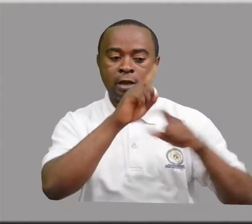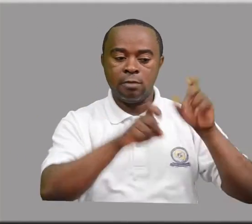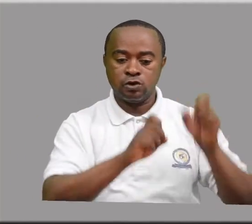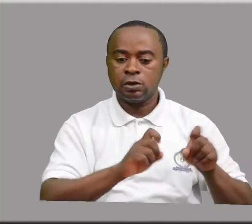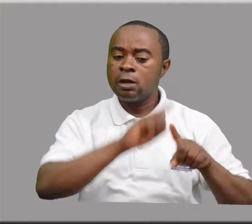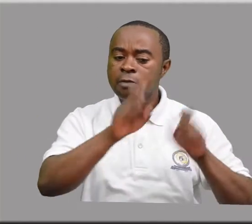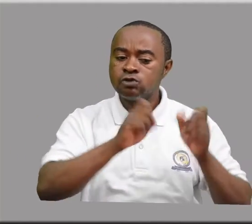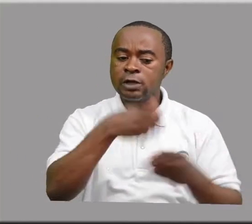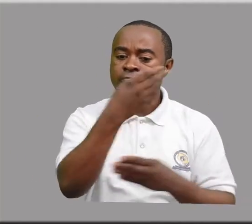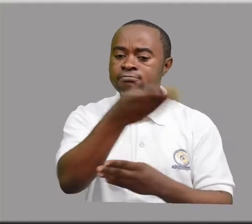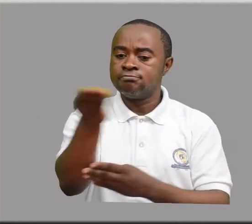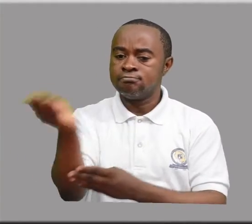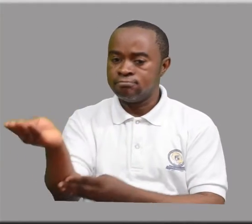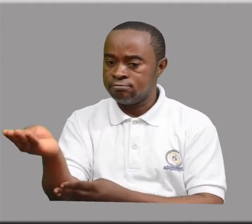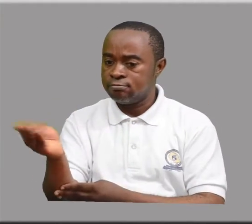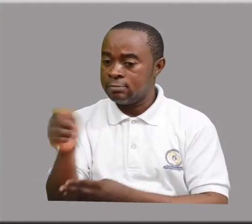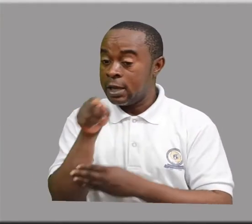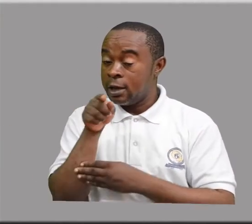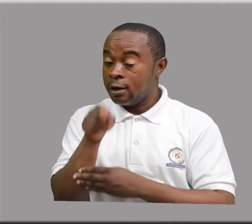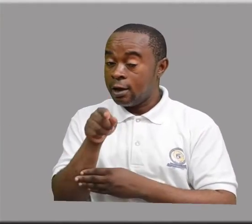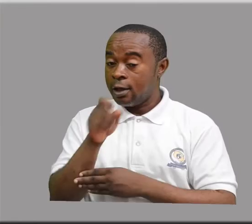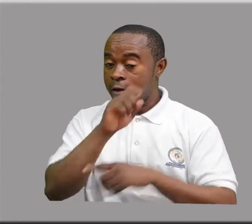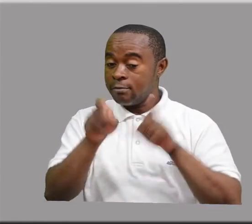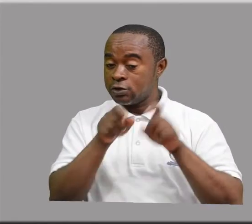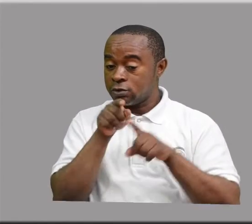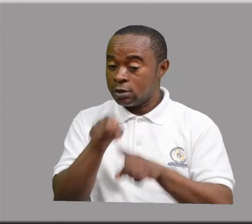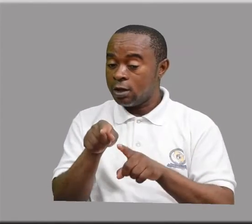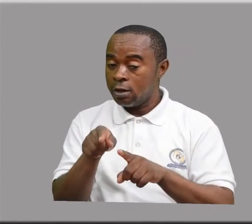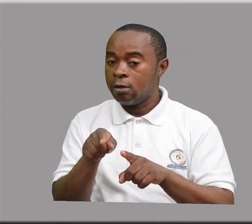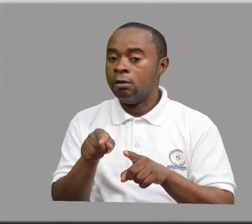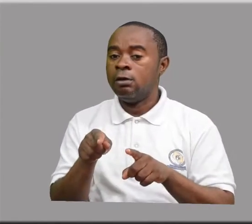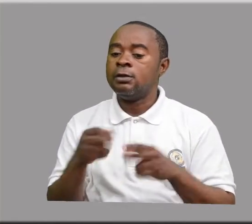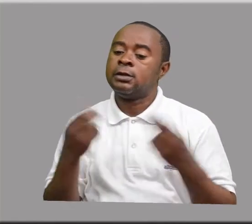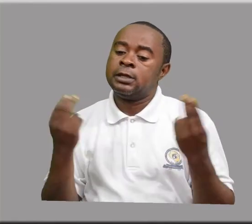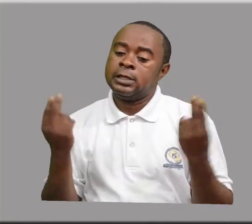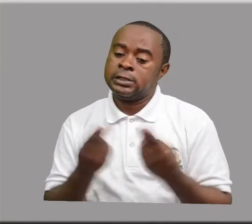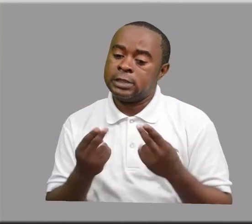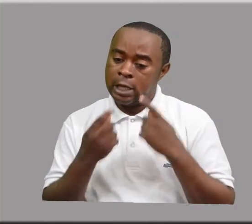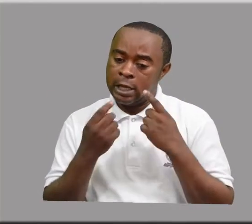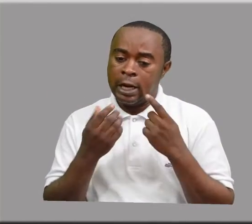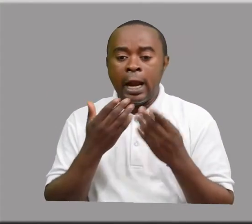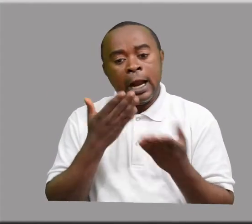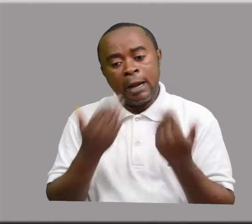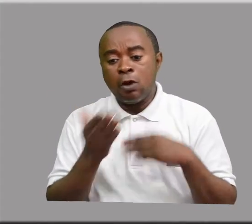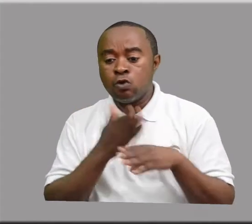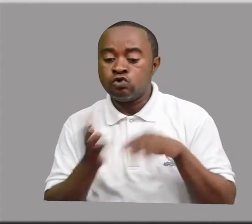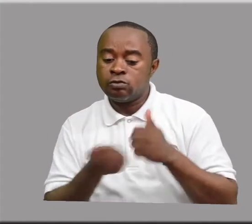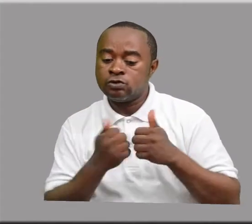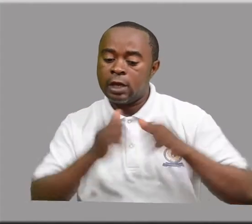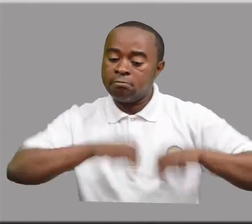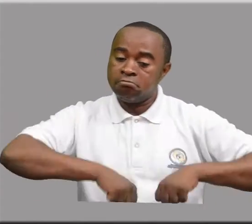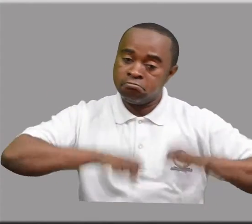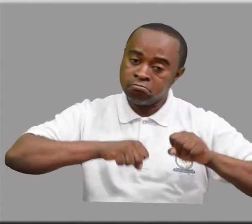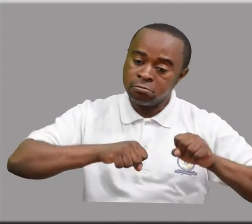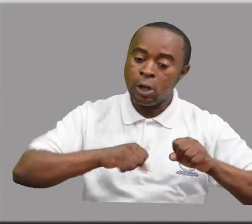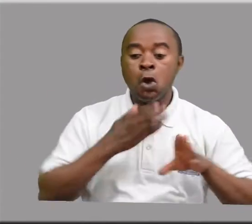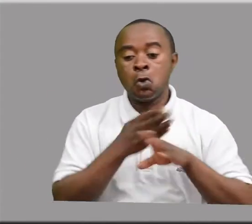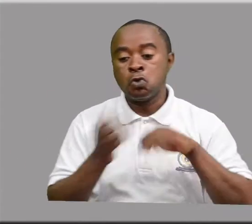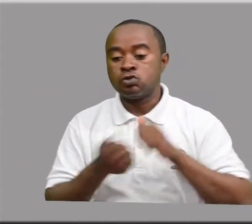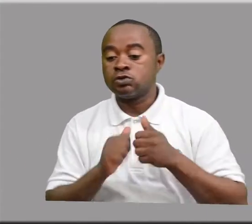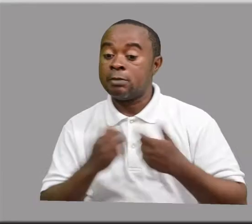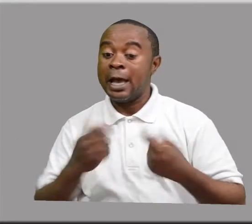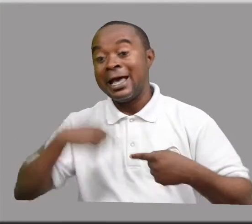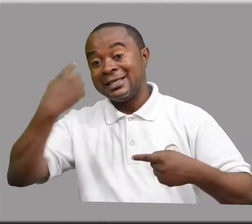Those questions, then you can now write down, maybe is it about management? Is it about the